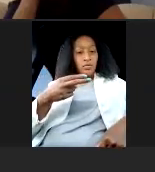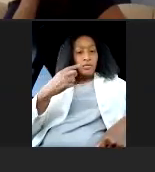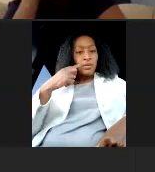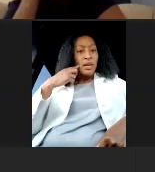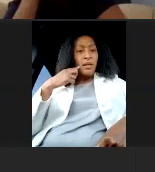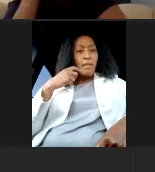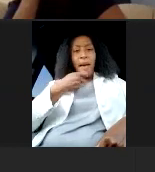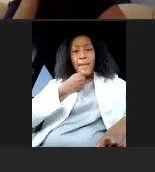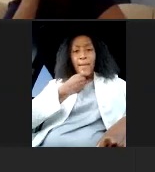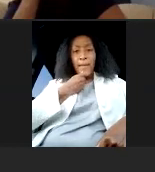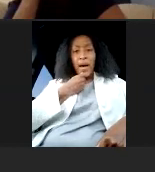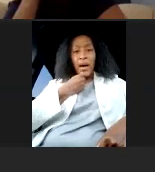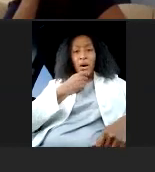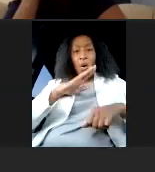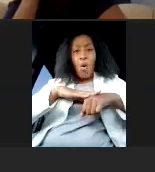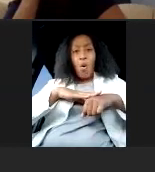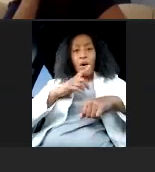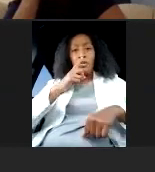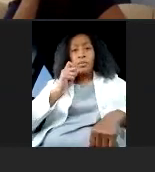open. Please mute your mic.